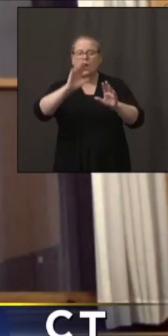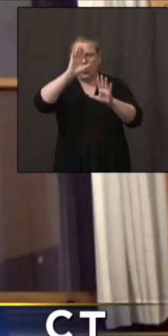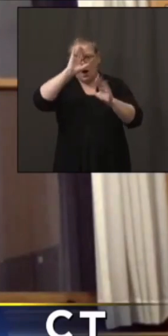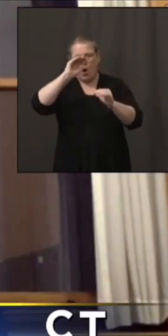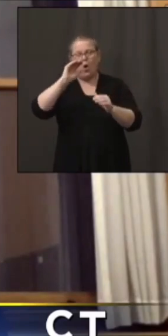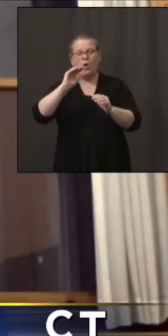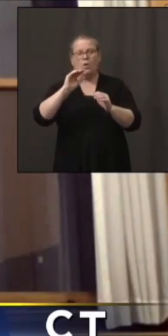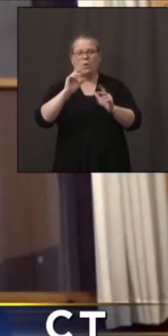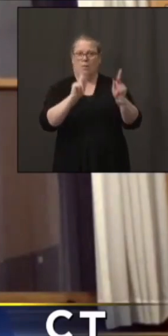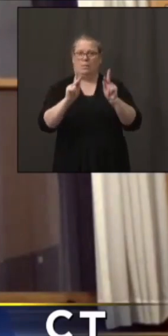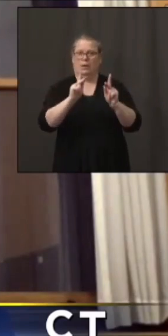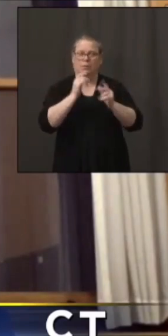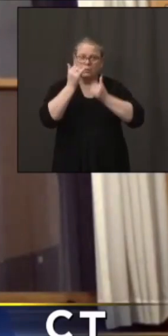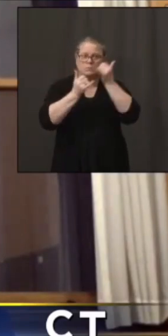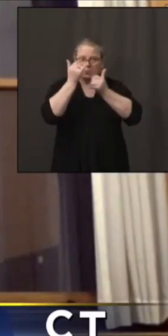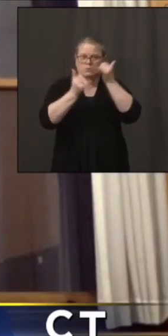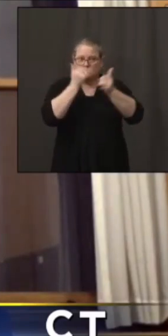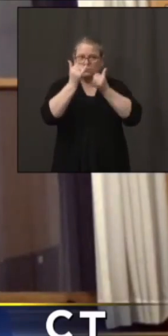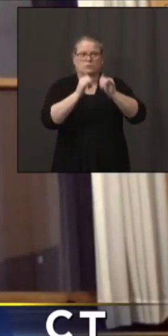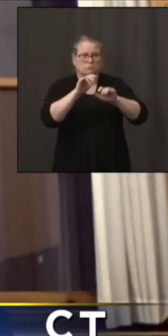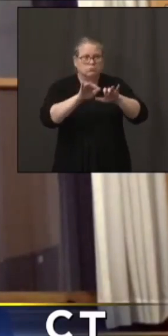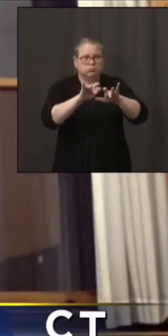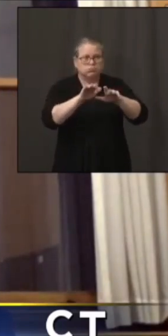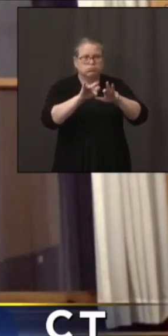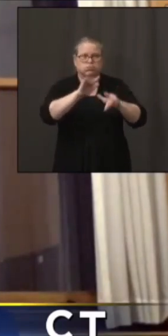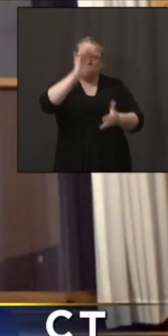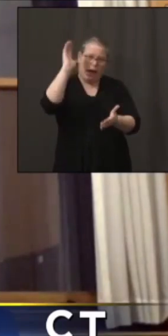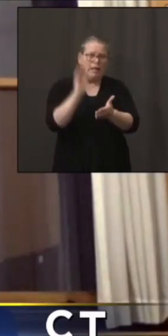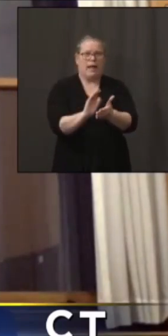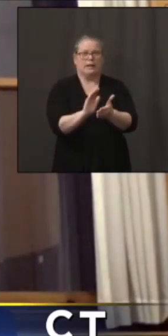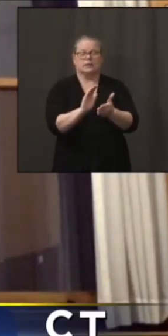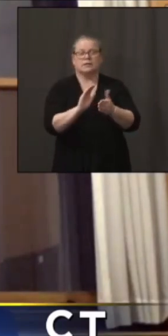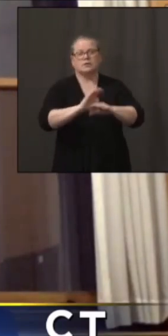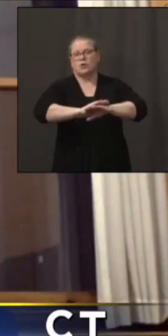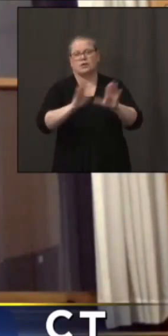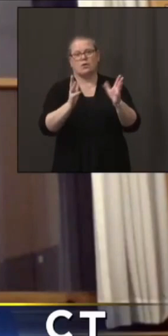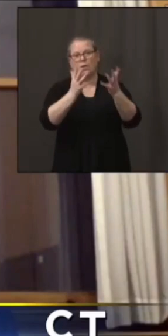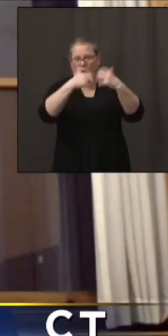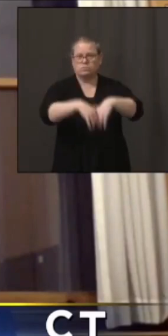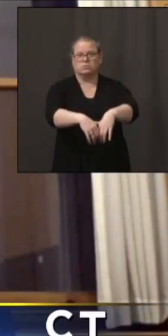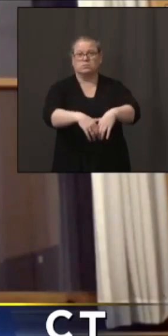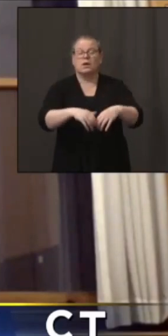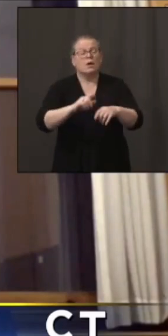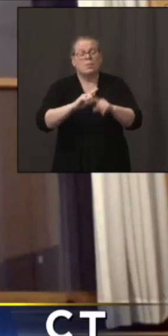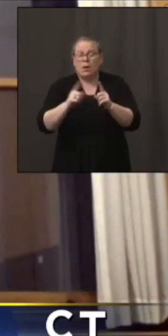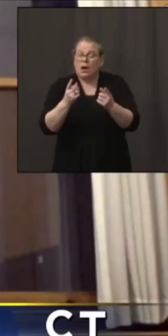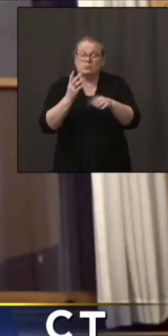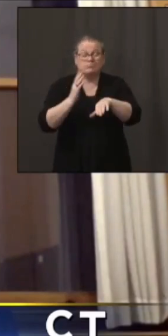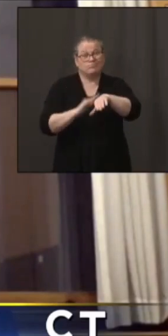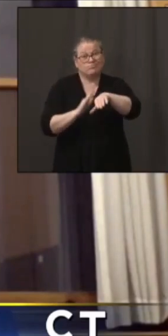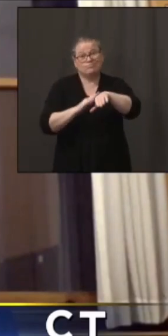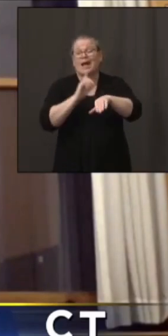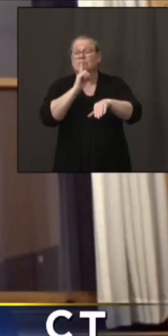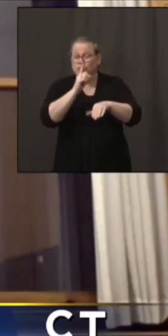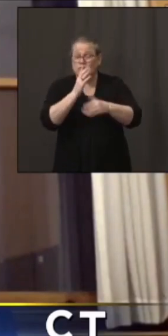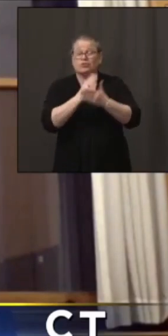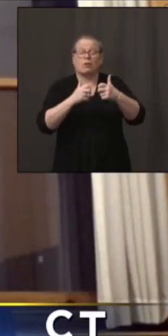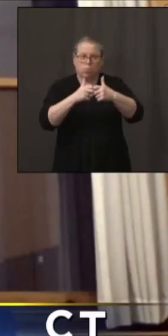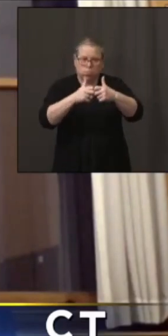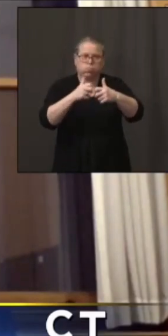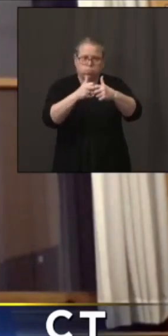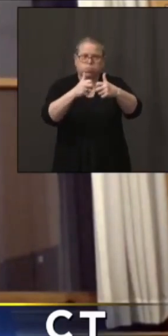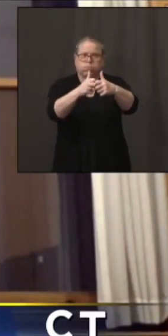demand crashing down on those sites all at once. Look, that said, I'm sure there'll be some bumps in the road here. There's a